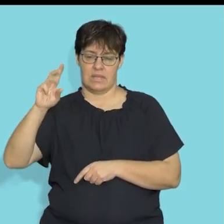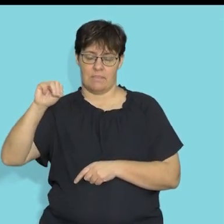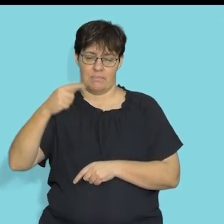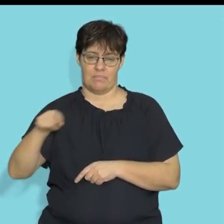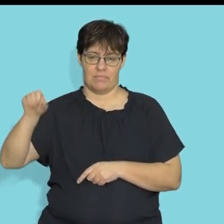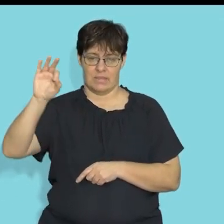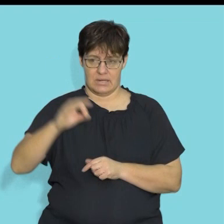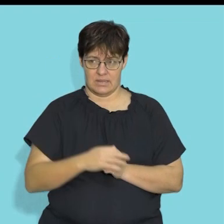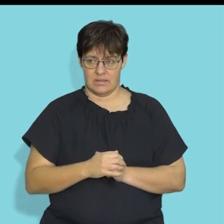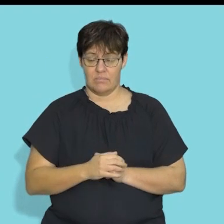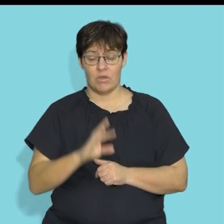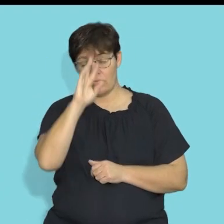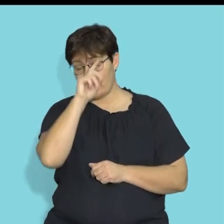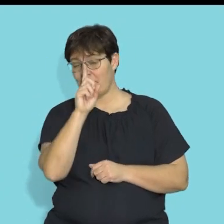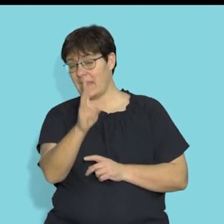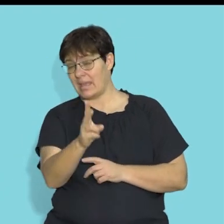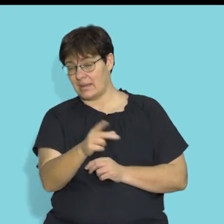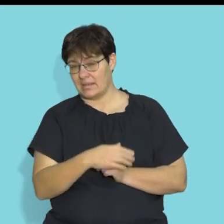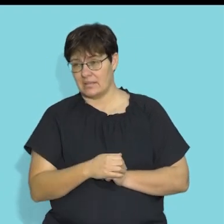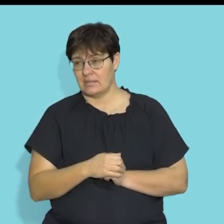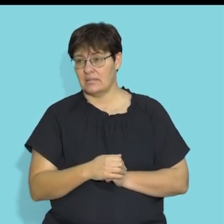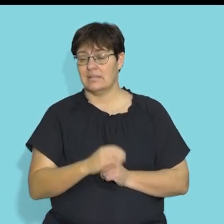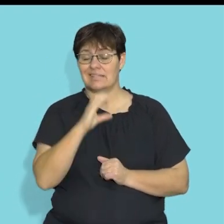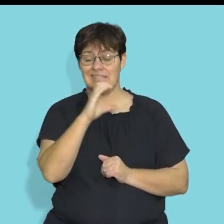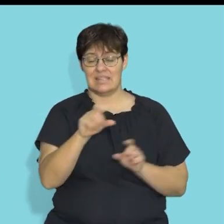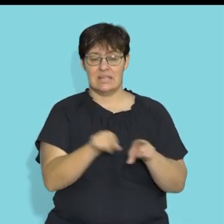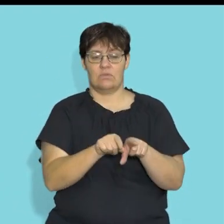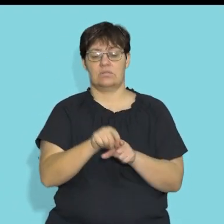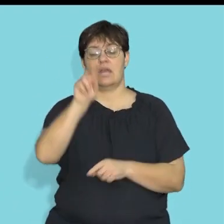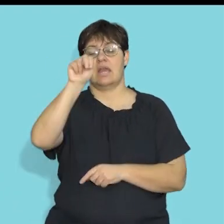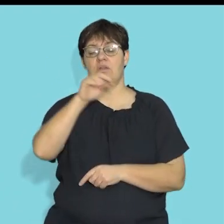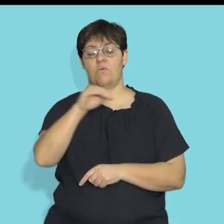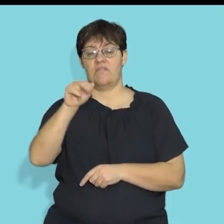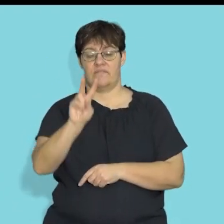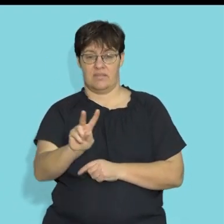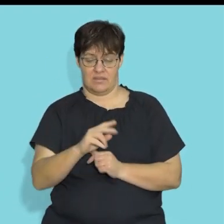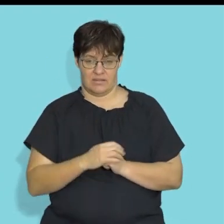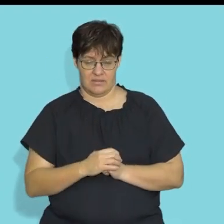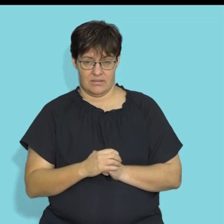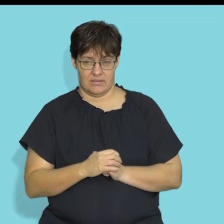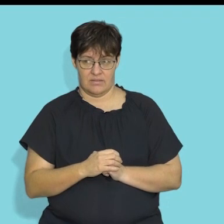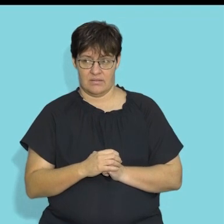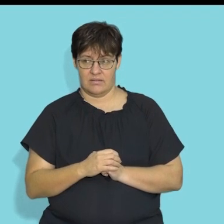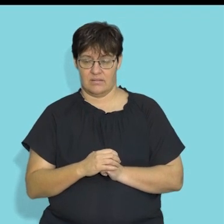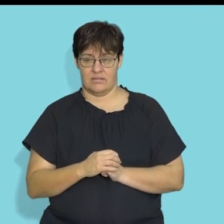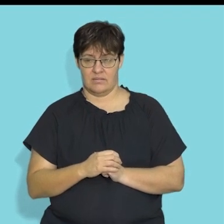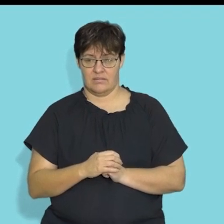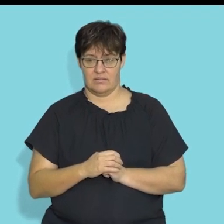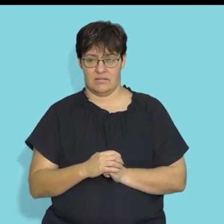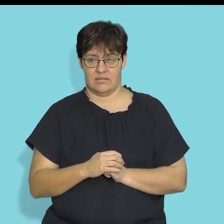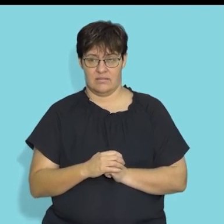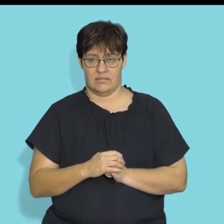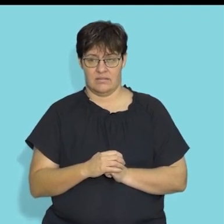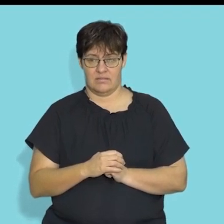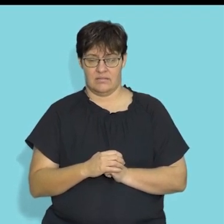decimeters cubed. I just want to refresh your memory again that concentration is equal to the number of moles